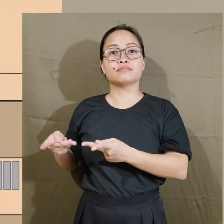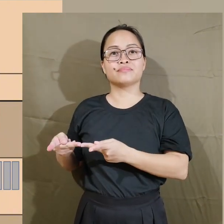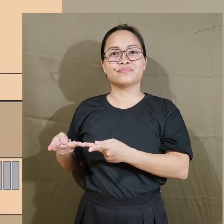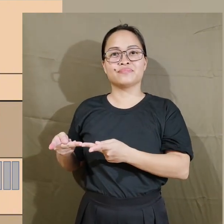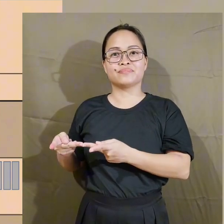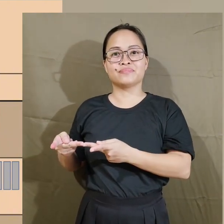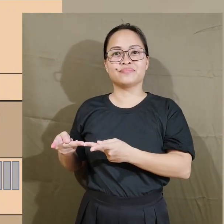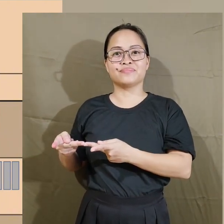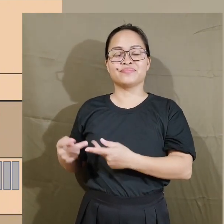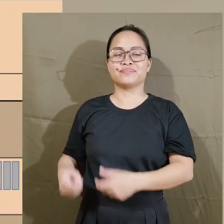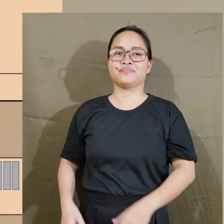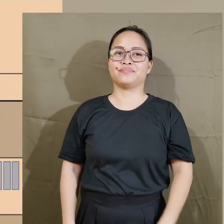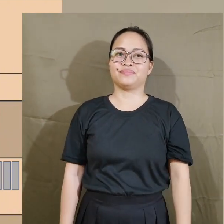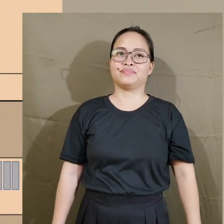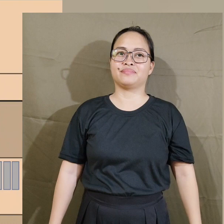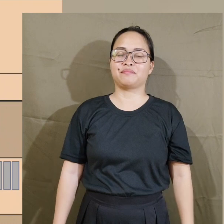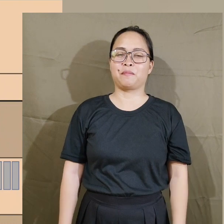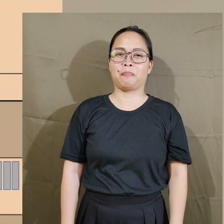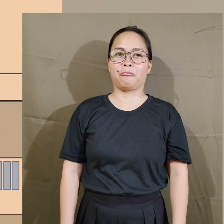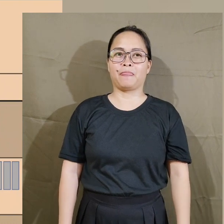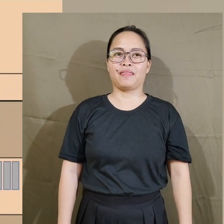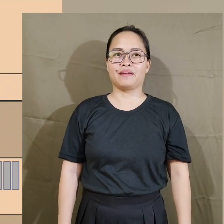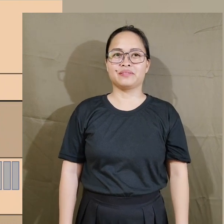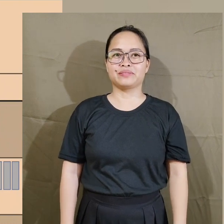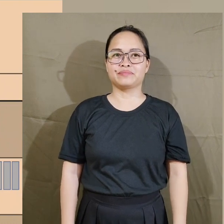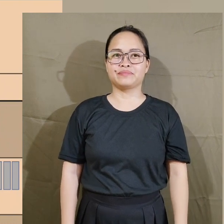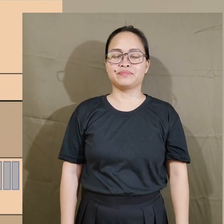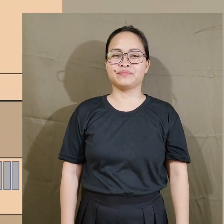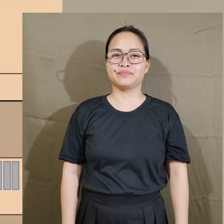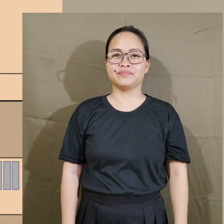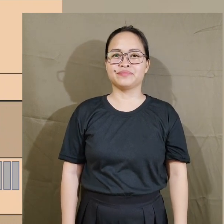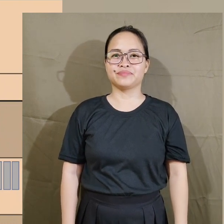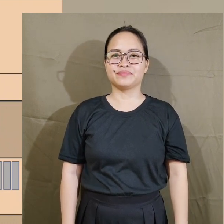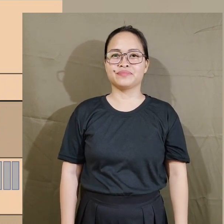ones column or under the ones place.